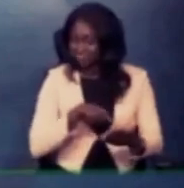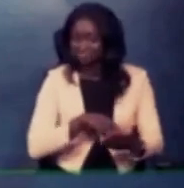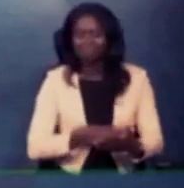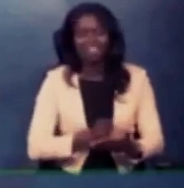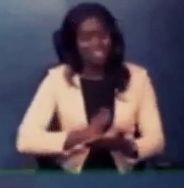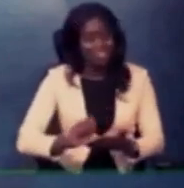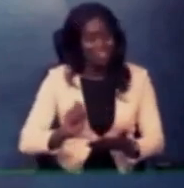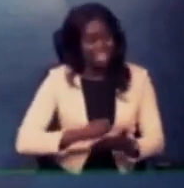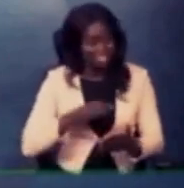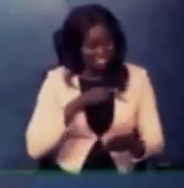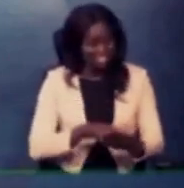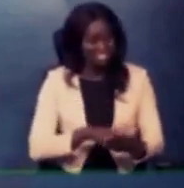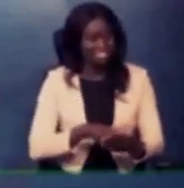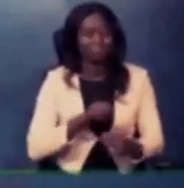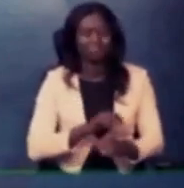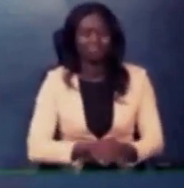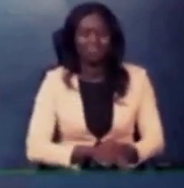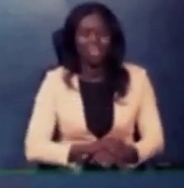goodness.